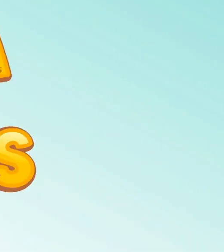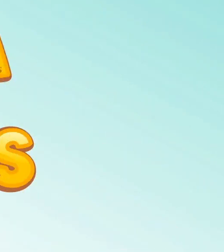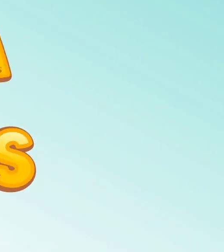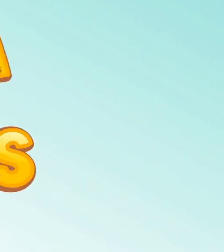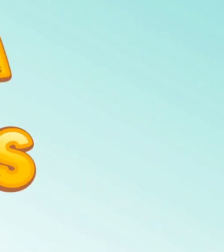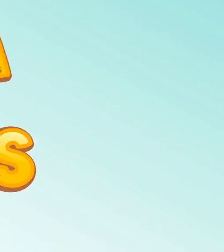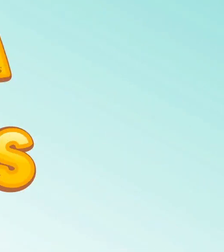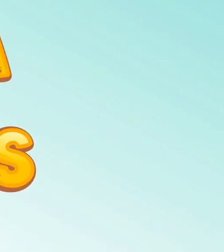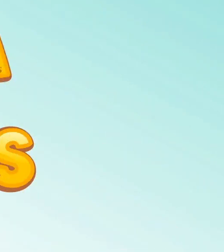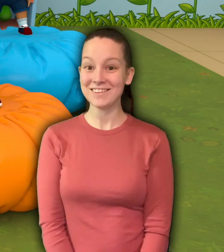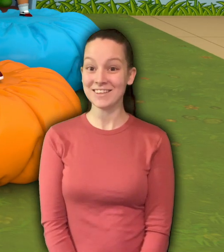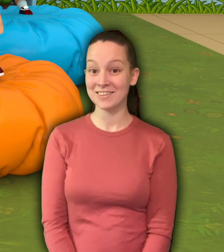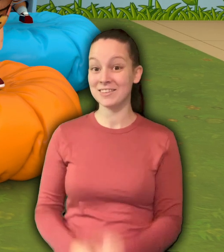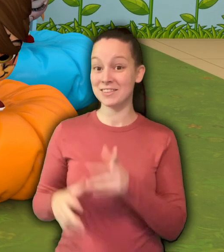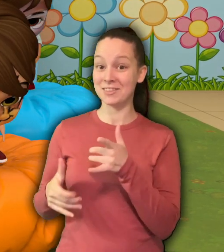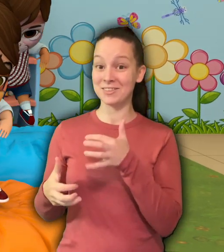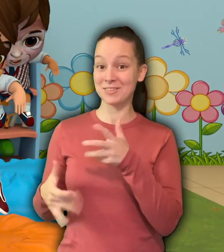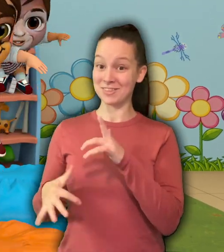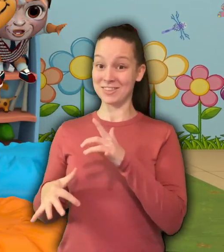Banana Billions.